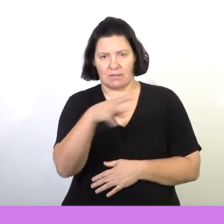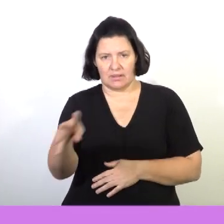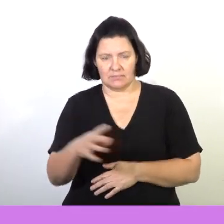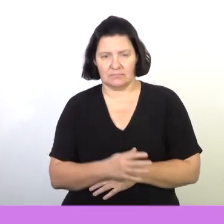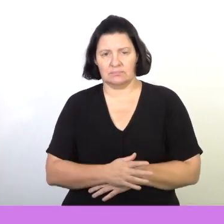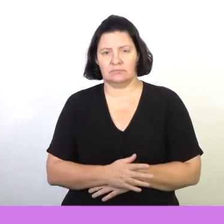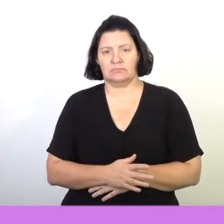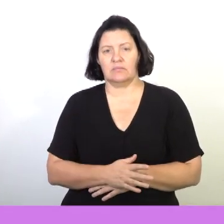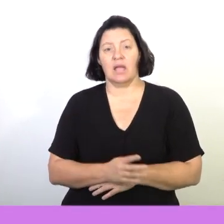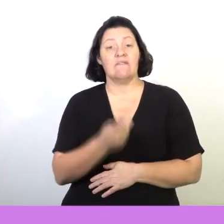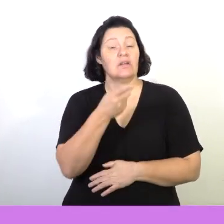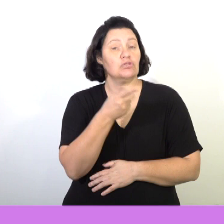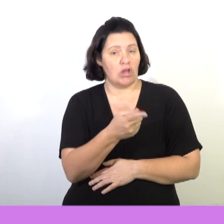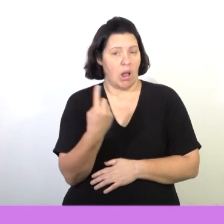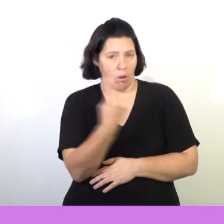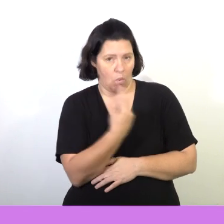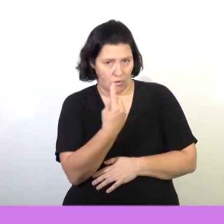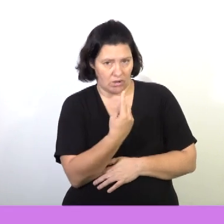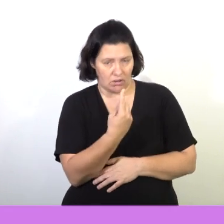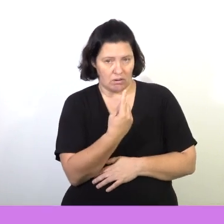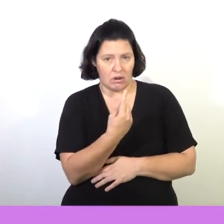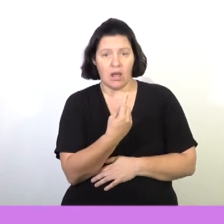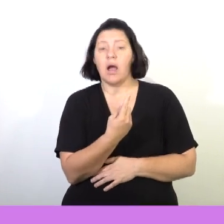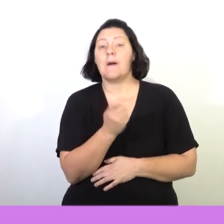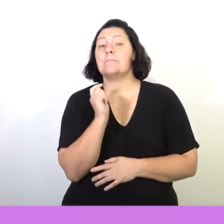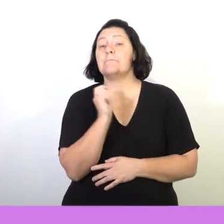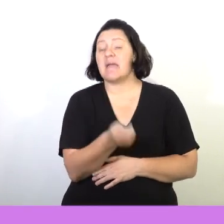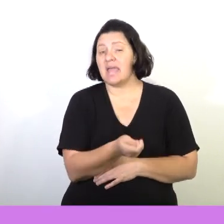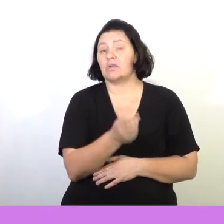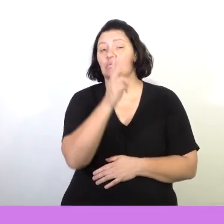table. If she is alone, she spends